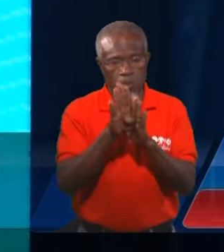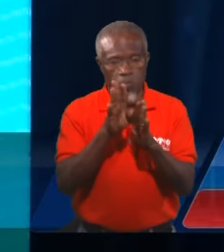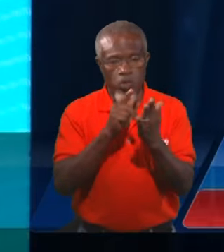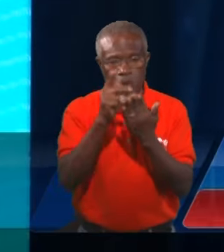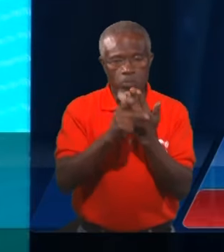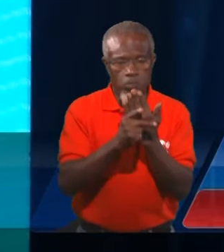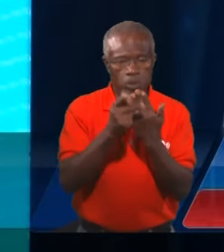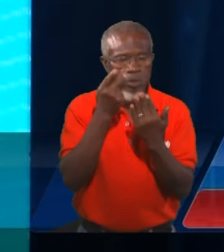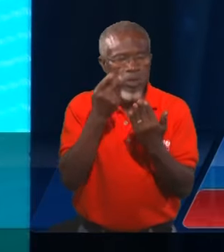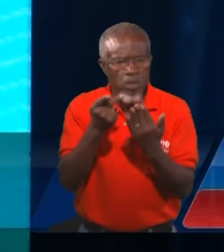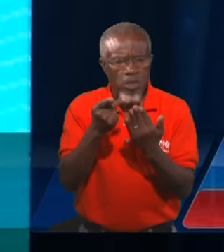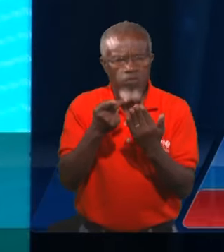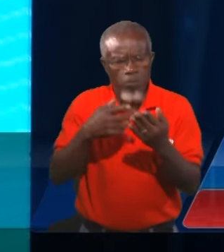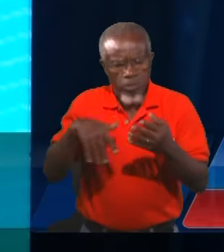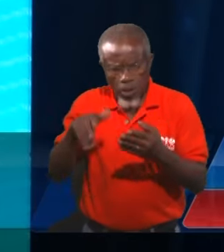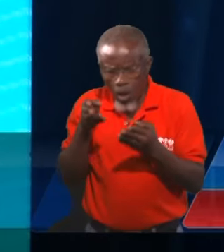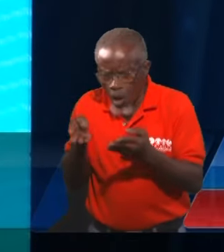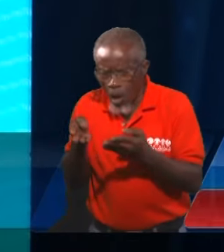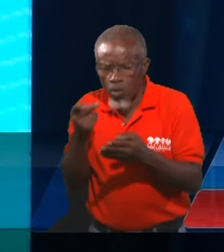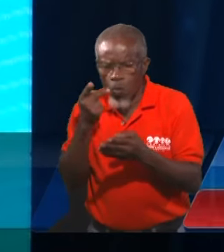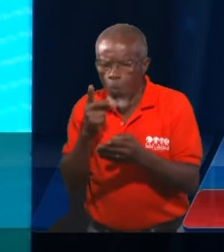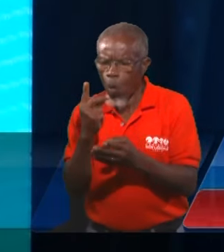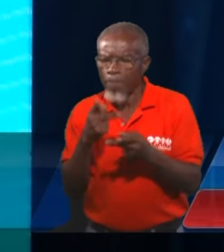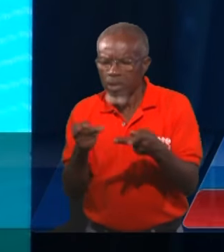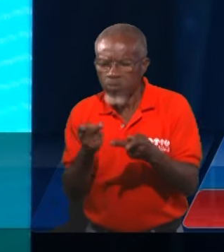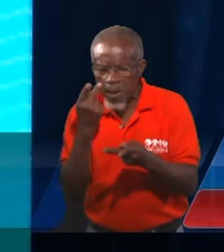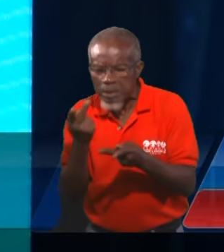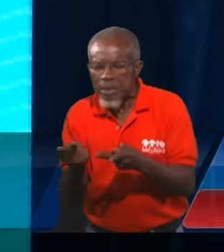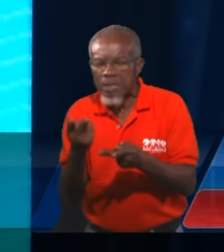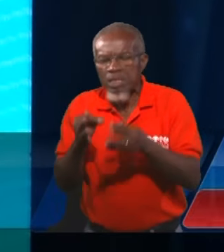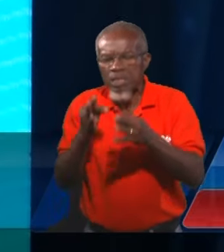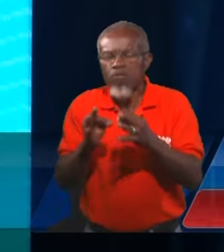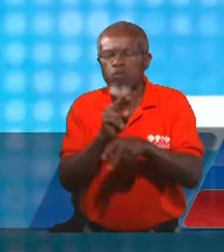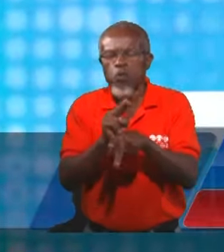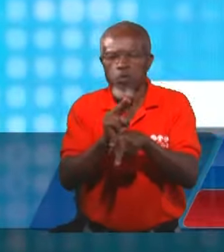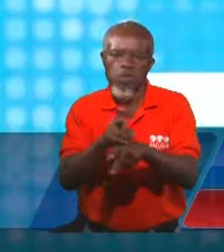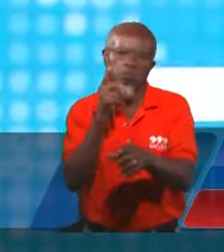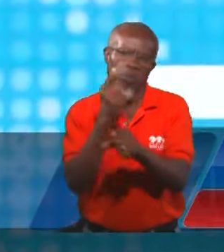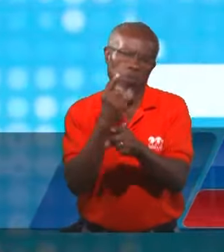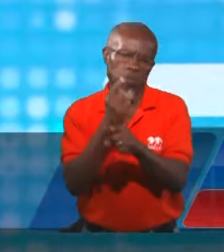centralized place how we are utilizing resources. That allows for transparency.